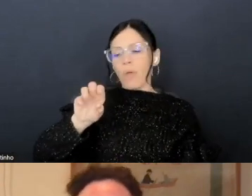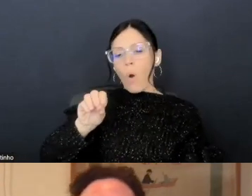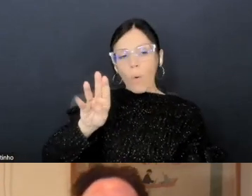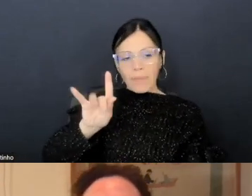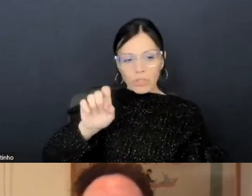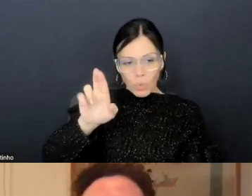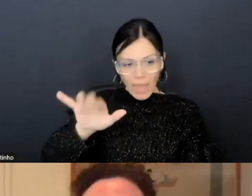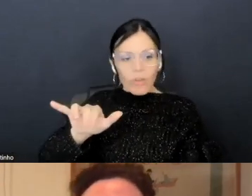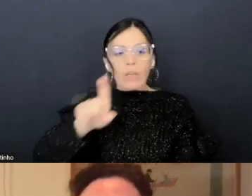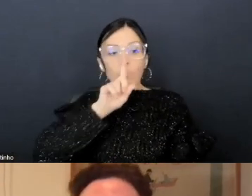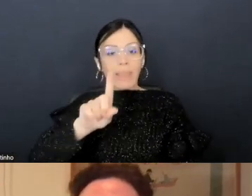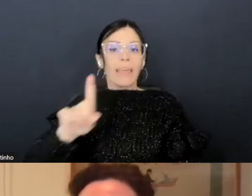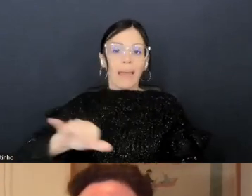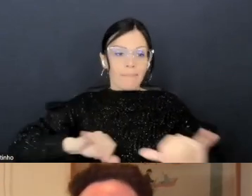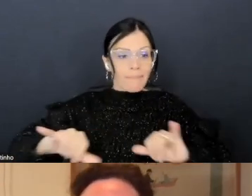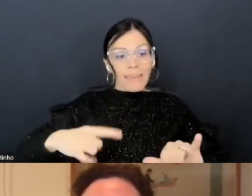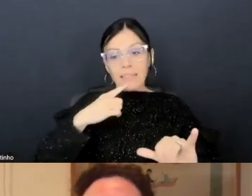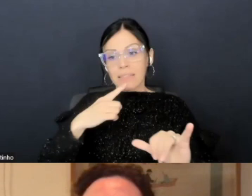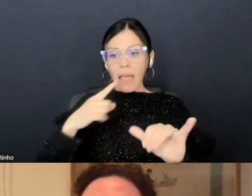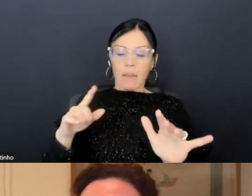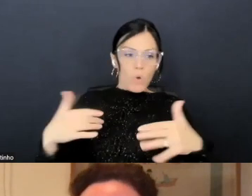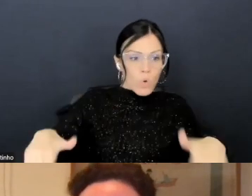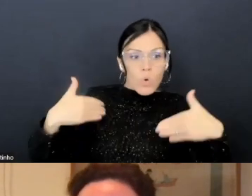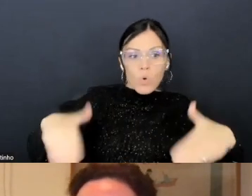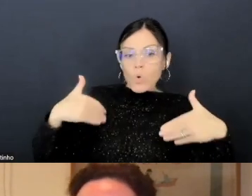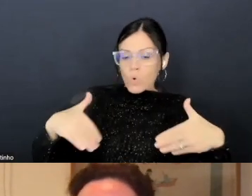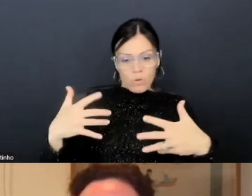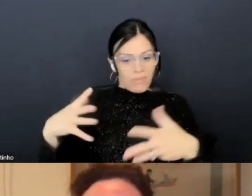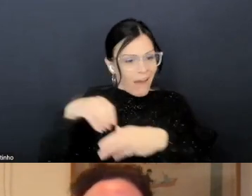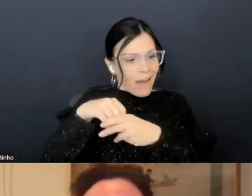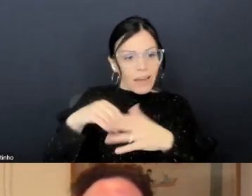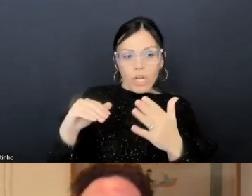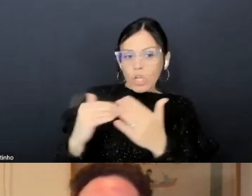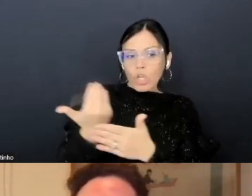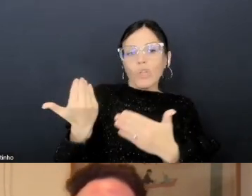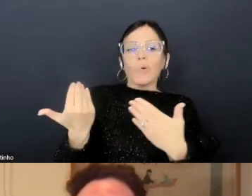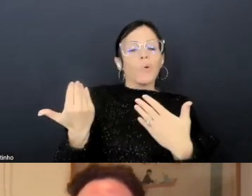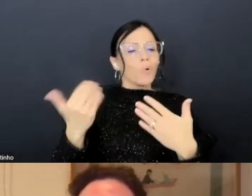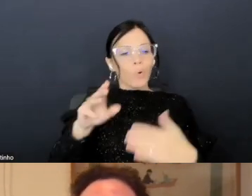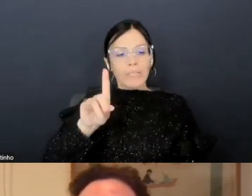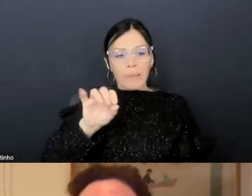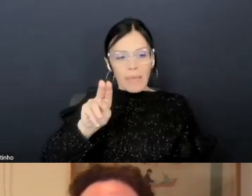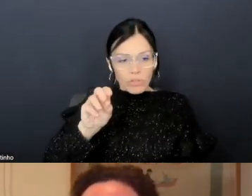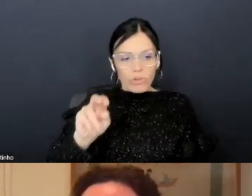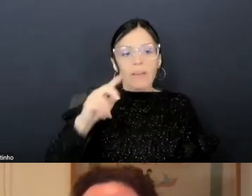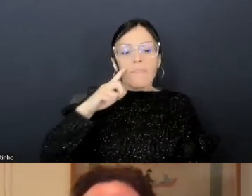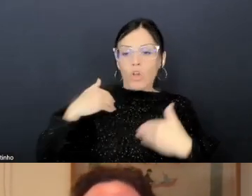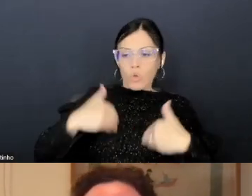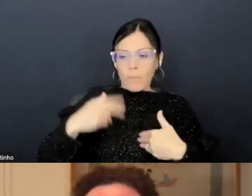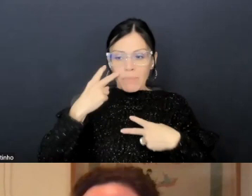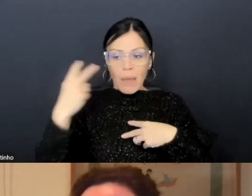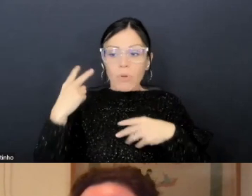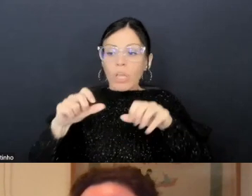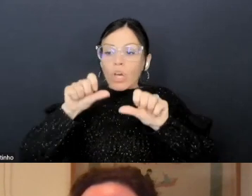is a quote that an acoustic revolution adding a whole new dimension to human memory could have been accomplished by a man